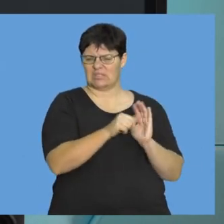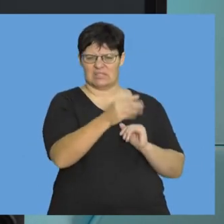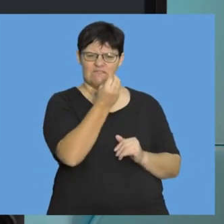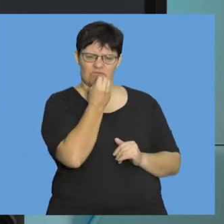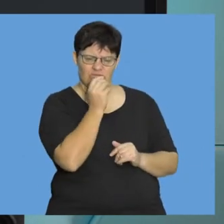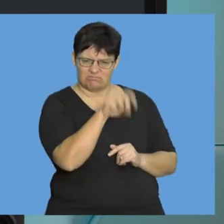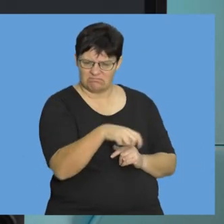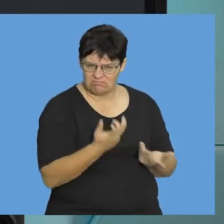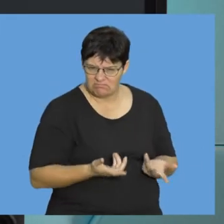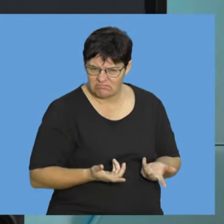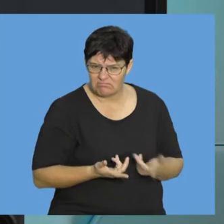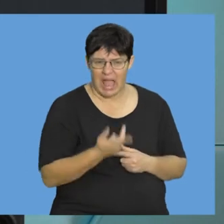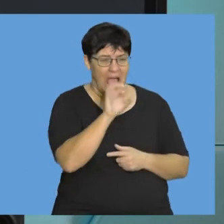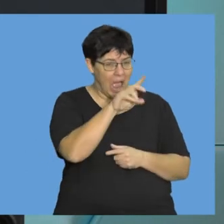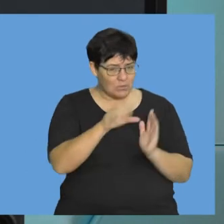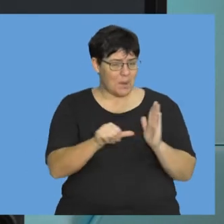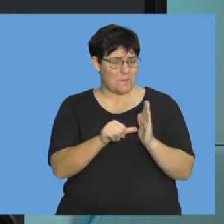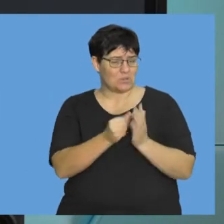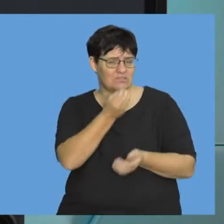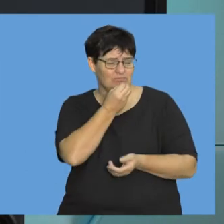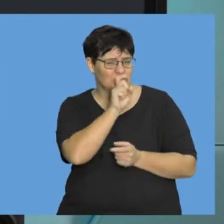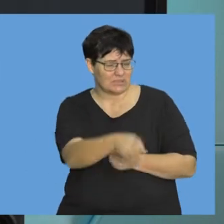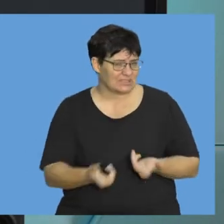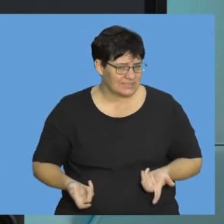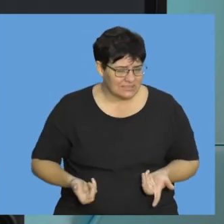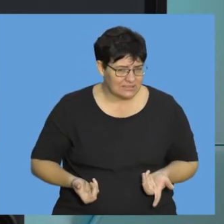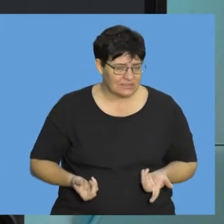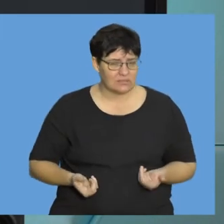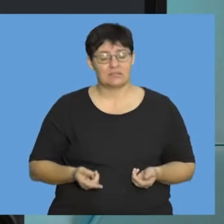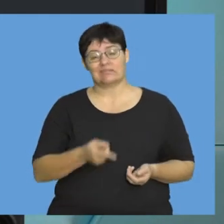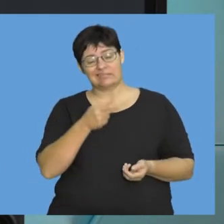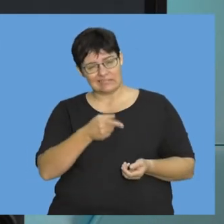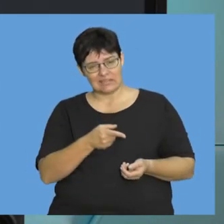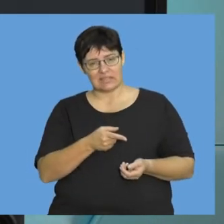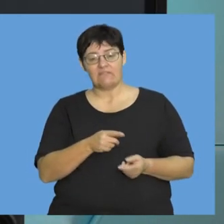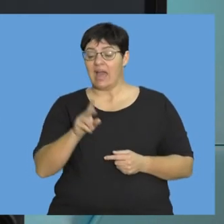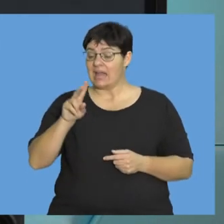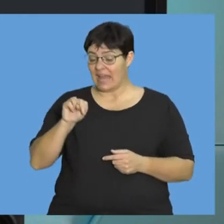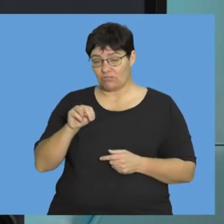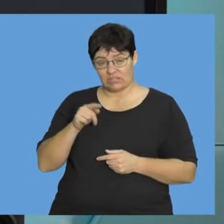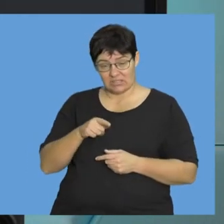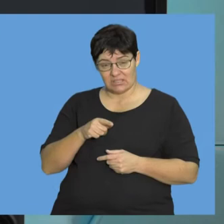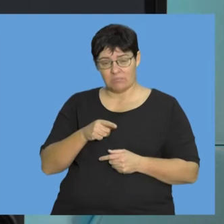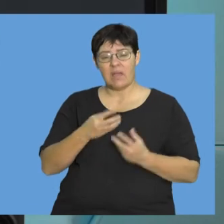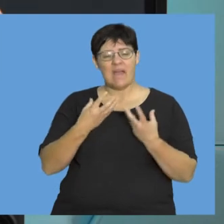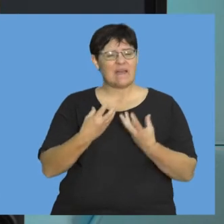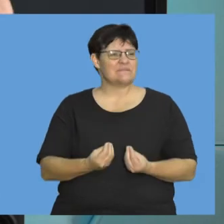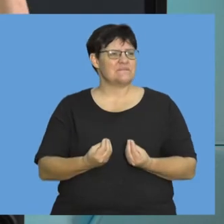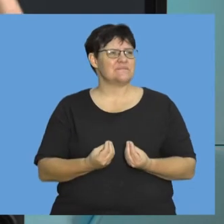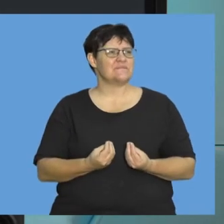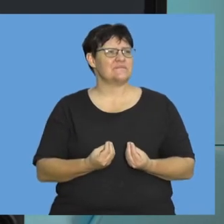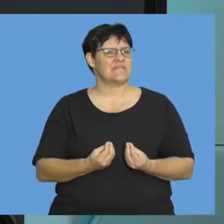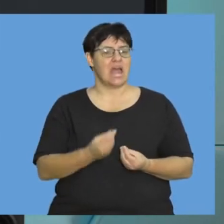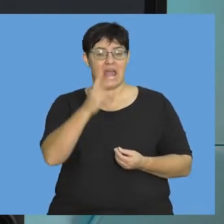diet, right? We looked what iron was so important in our diet, right? So that is why if we have something that